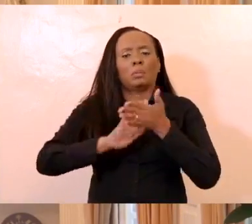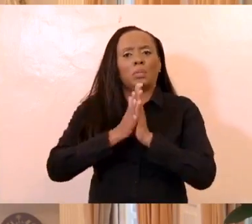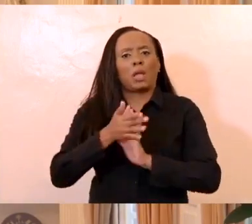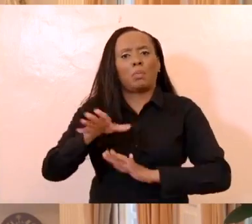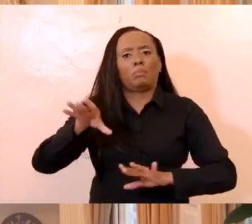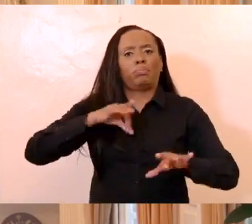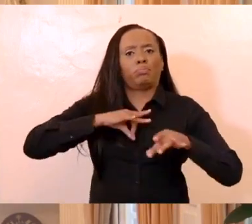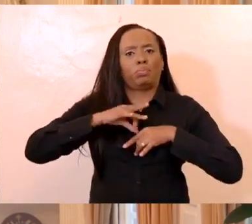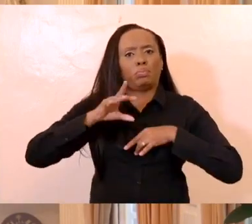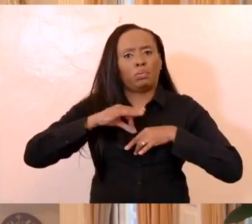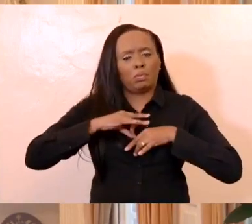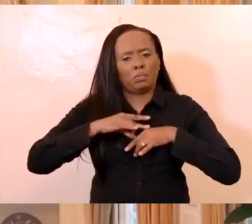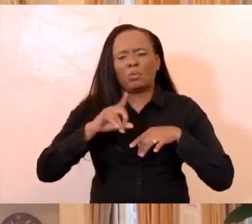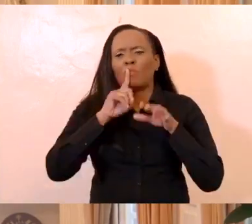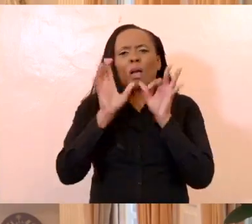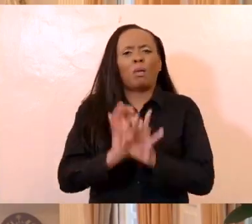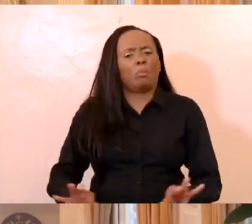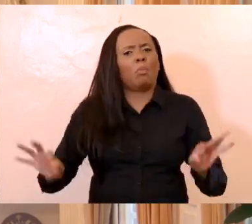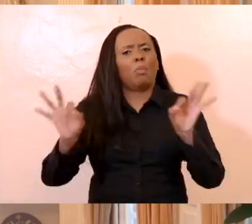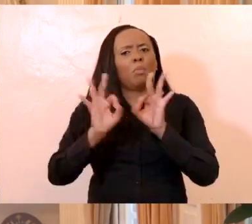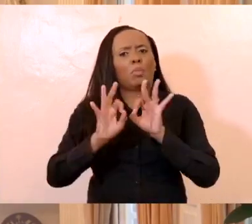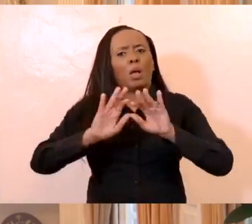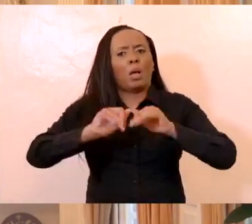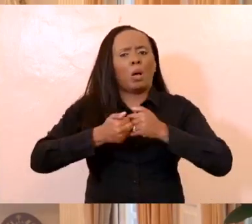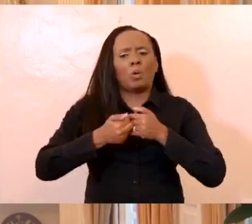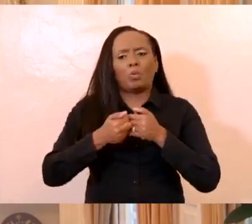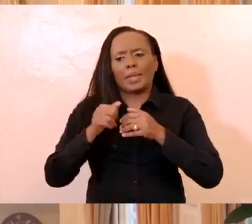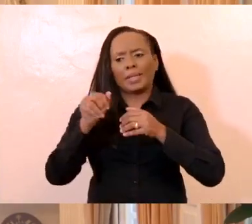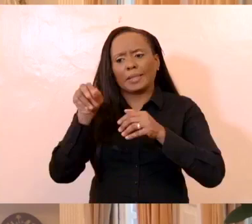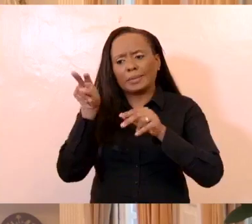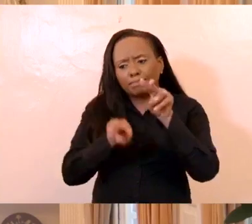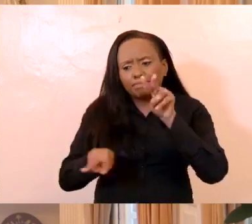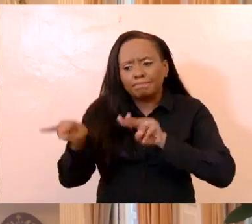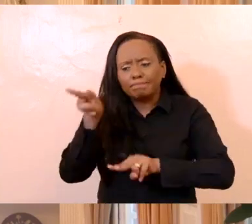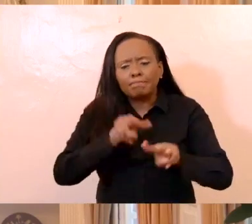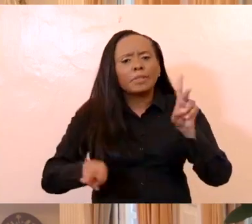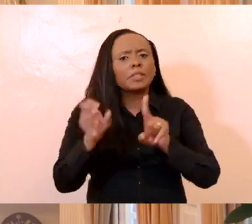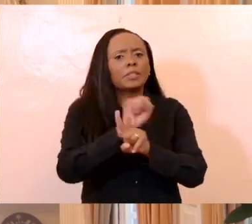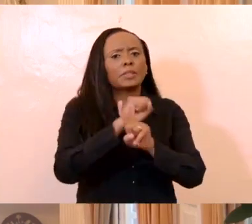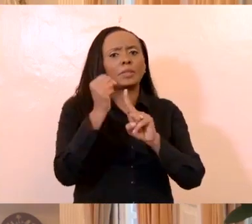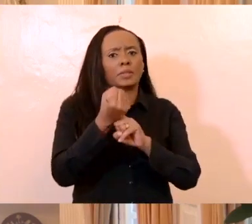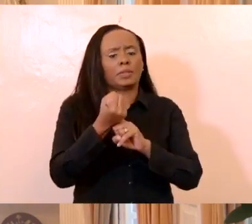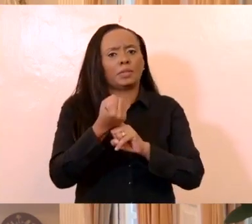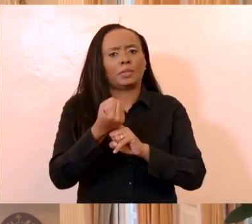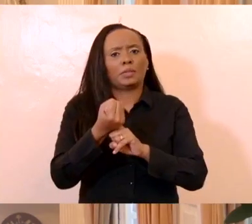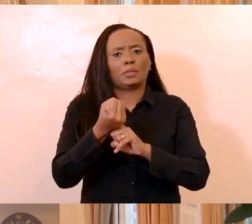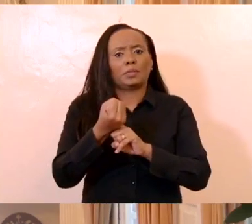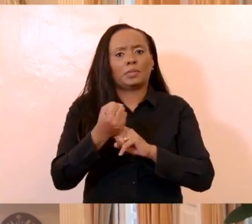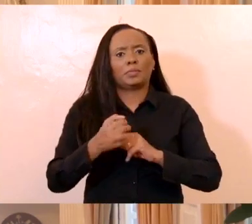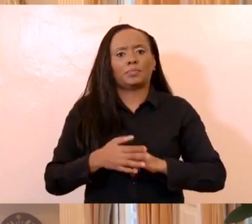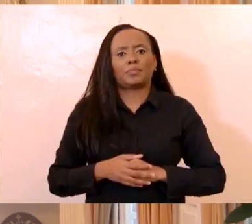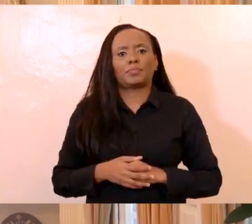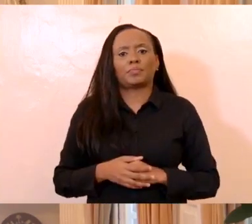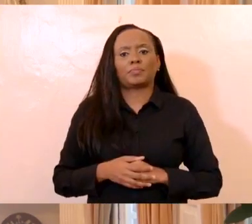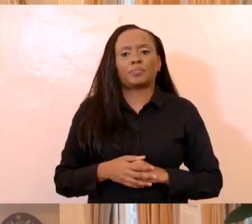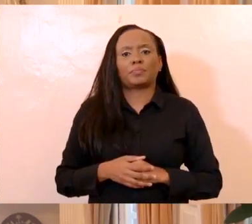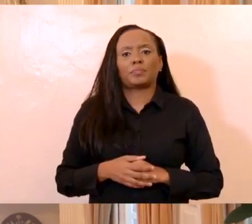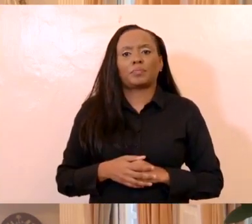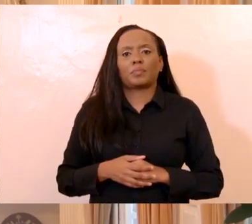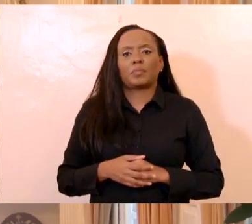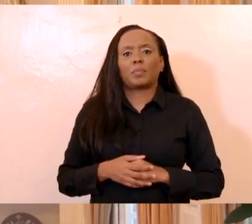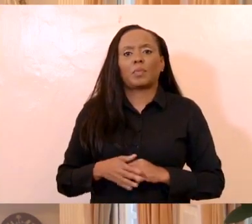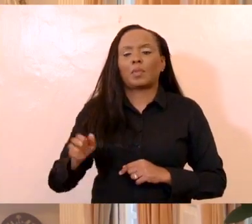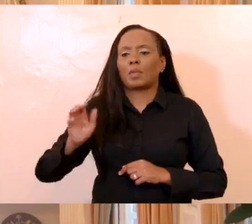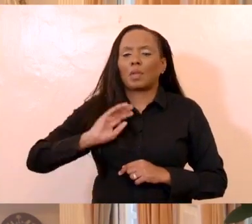overall COVID-19 situation in Barbados, and therefore, guiding essential decisions on response